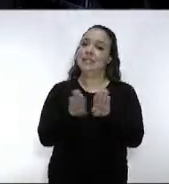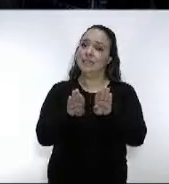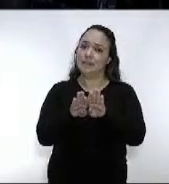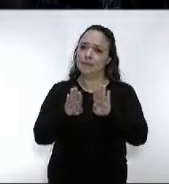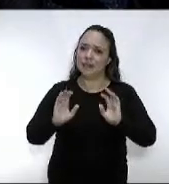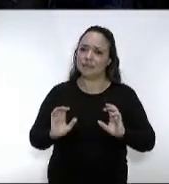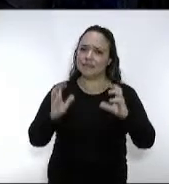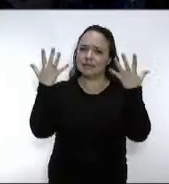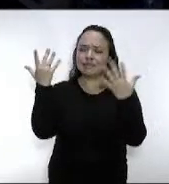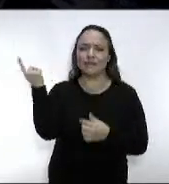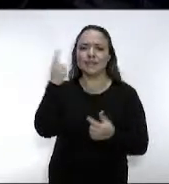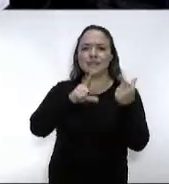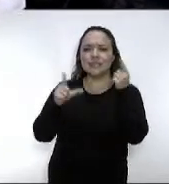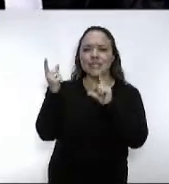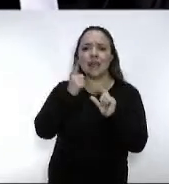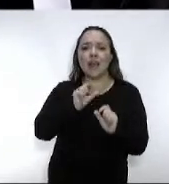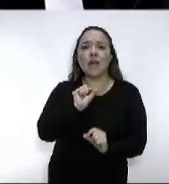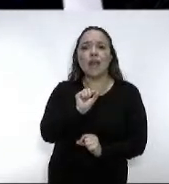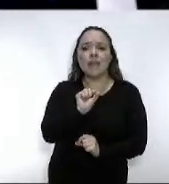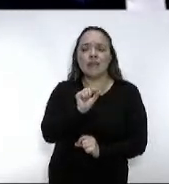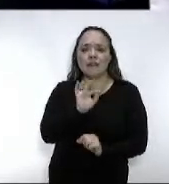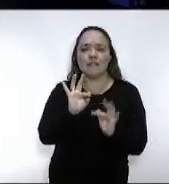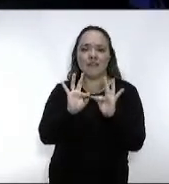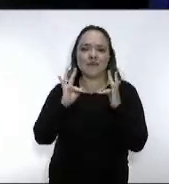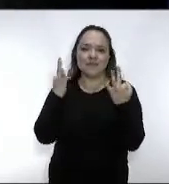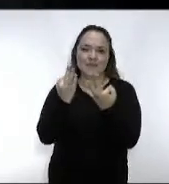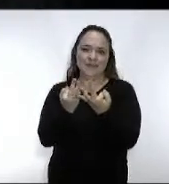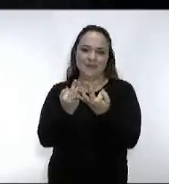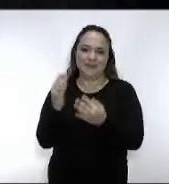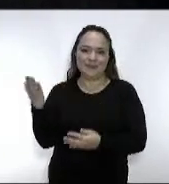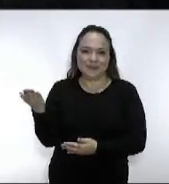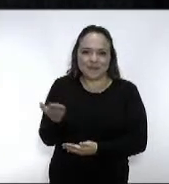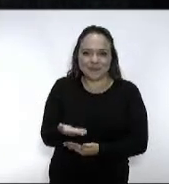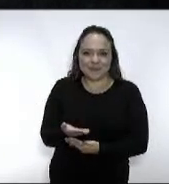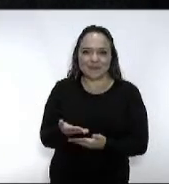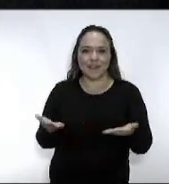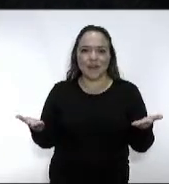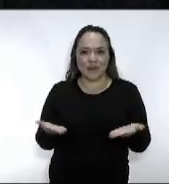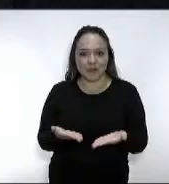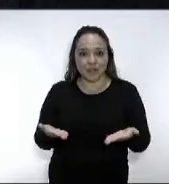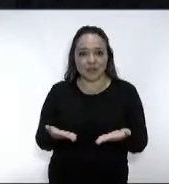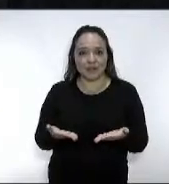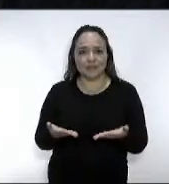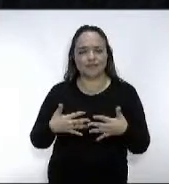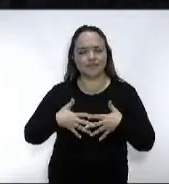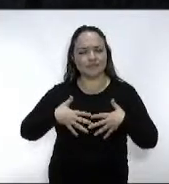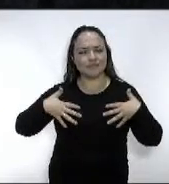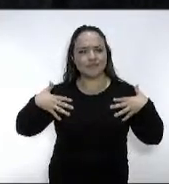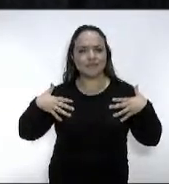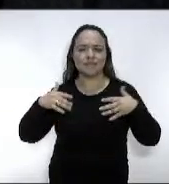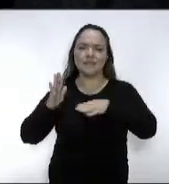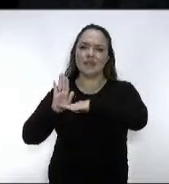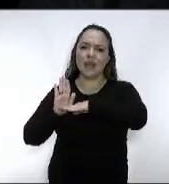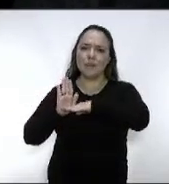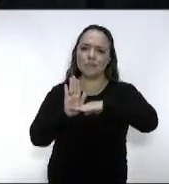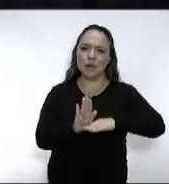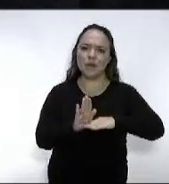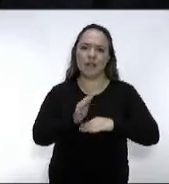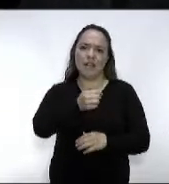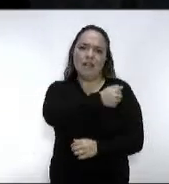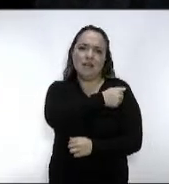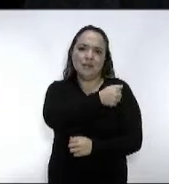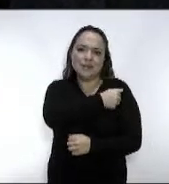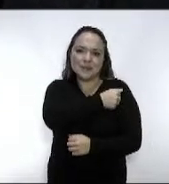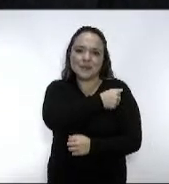it's a celebration of the conquest of each one of the family members of you who are here following, who have